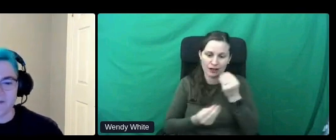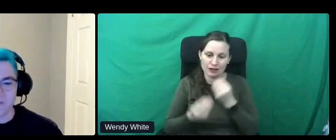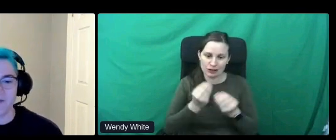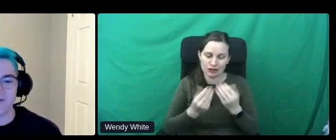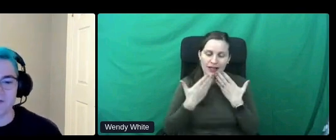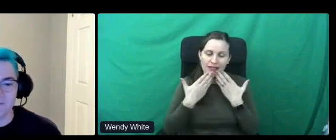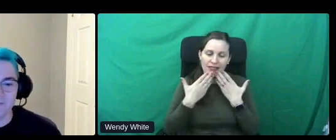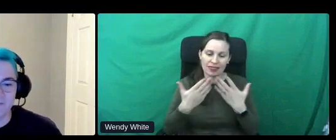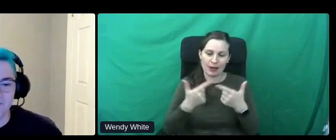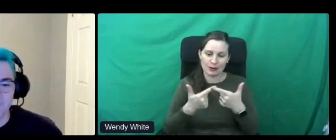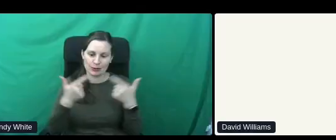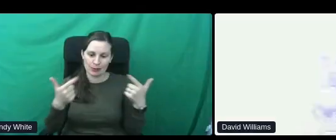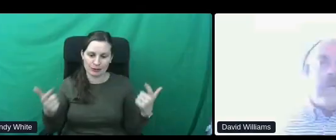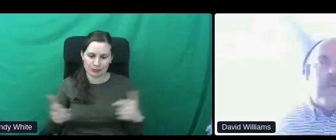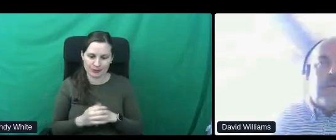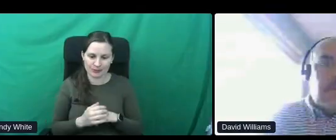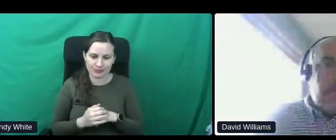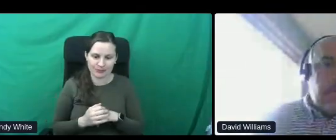Thank you so much.